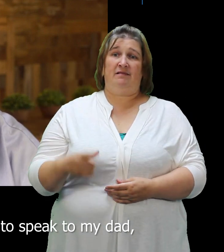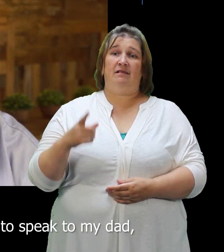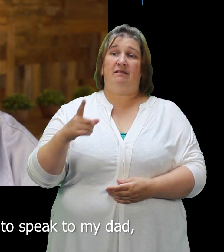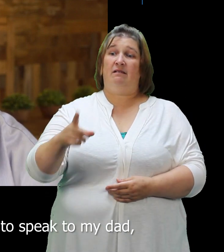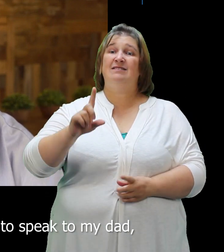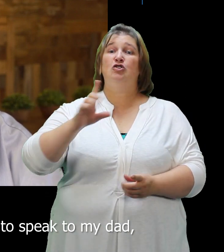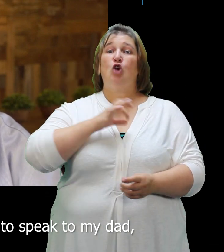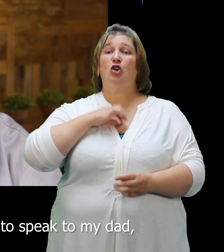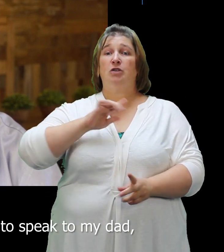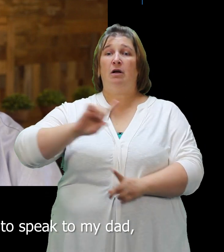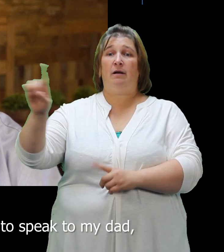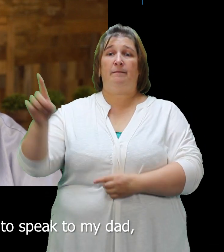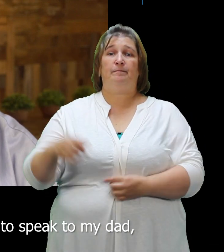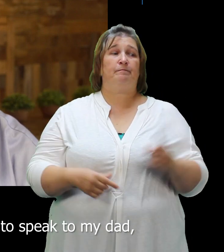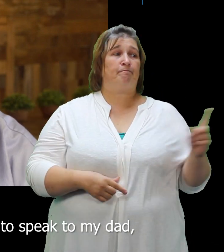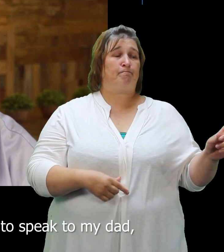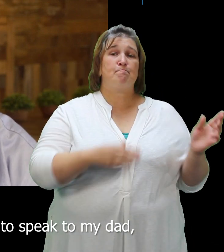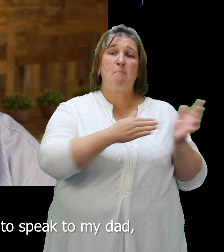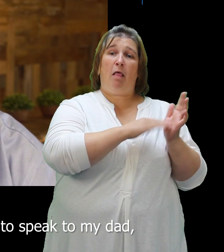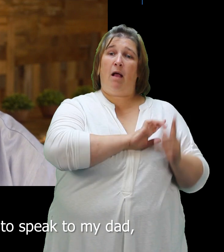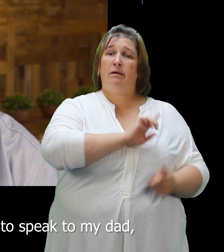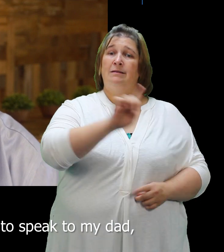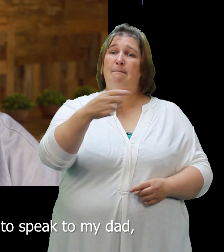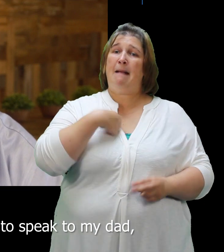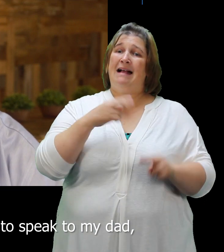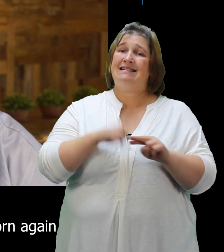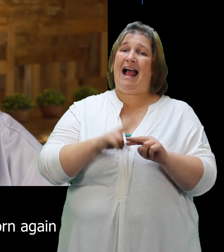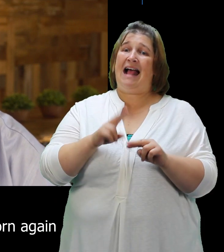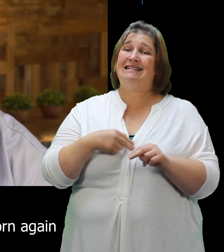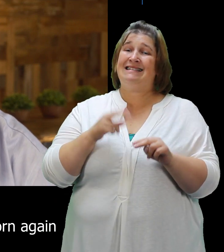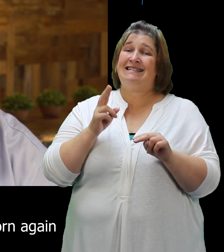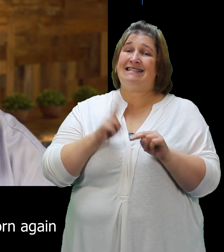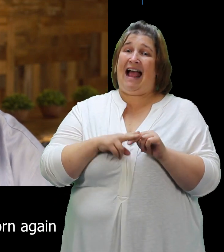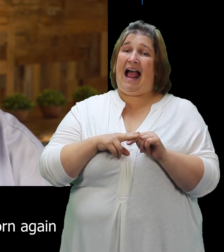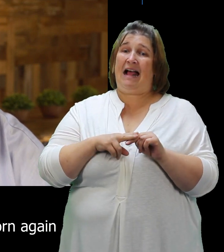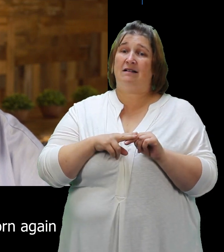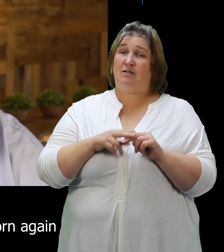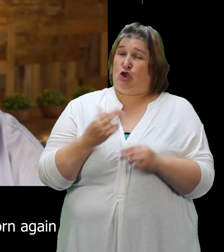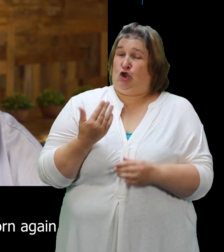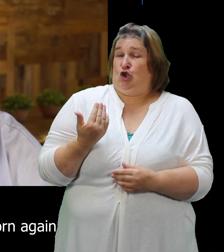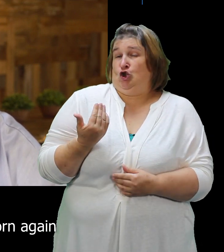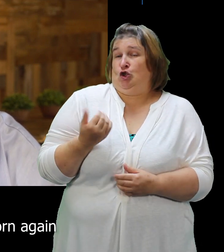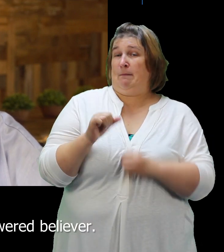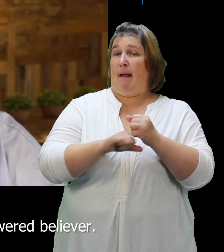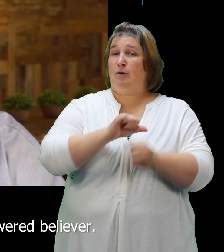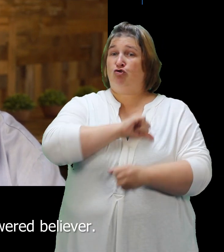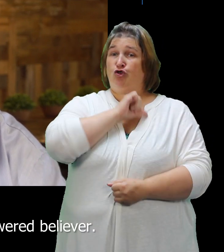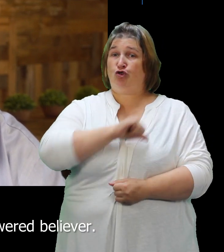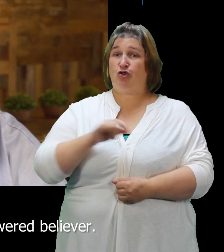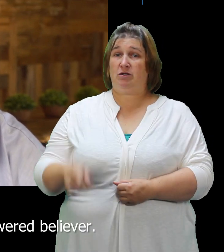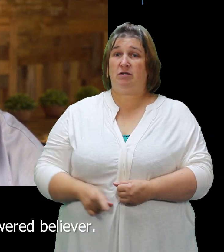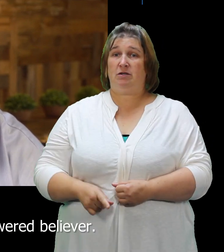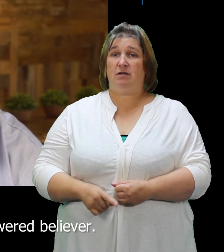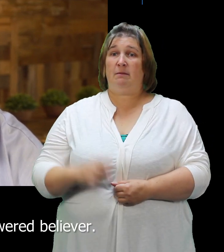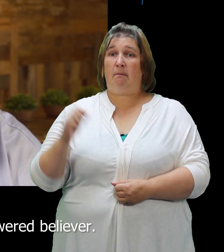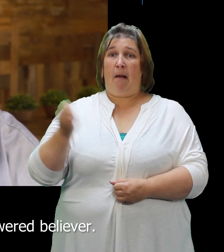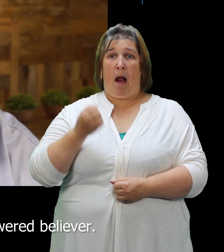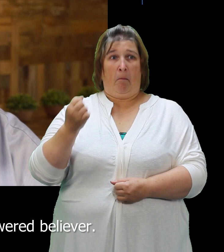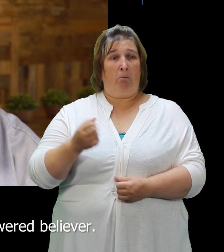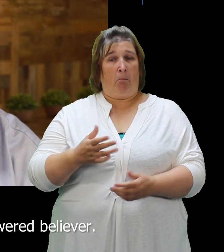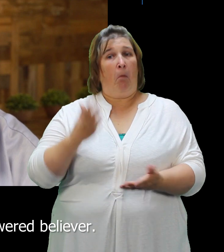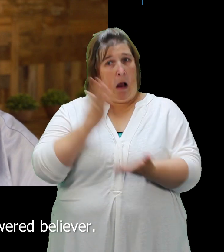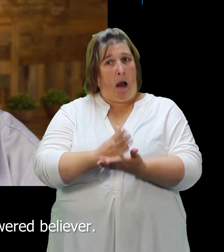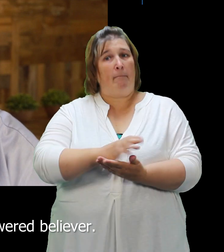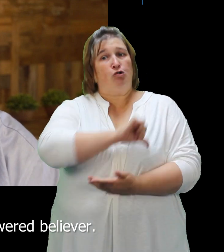and my mother went over to speak to my dad. And my dad had just been born again and actually became a